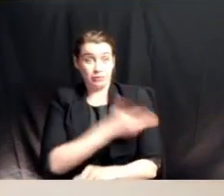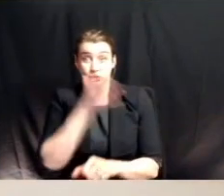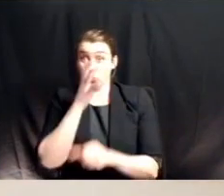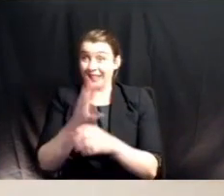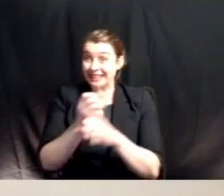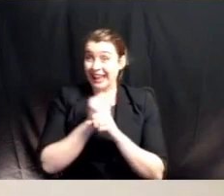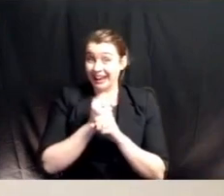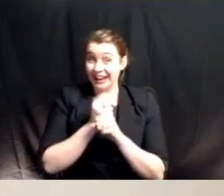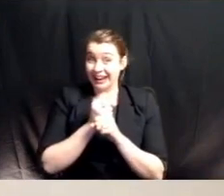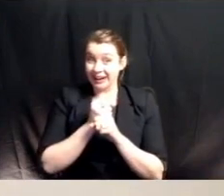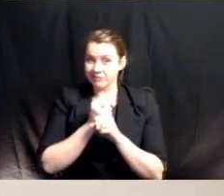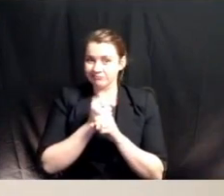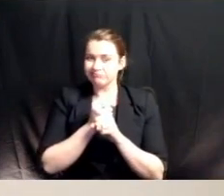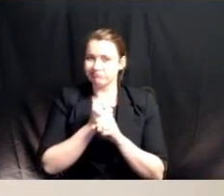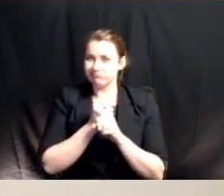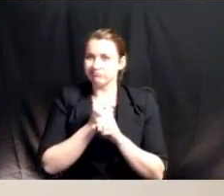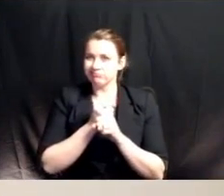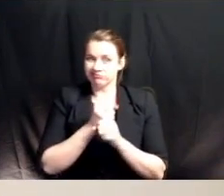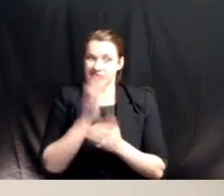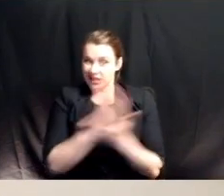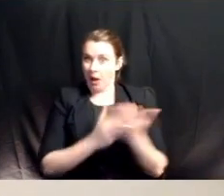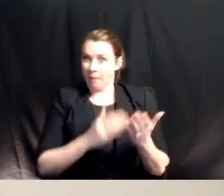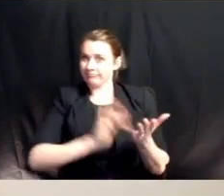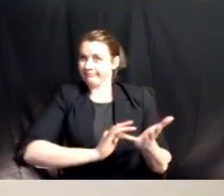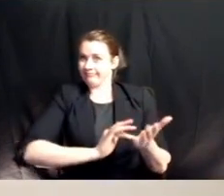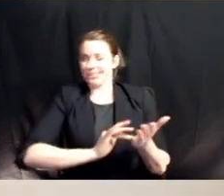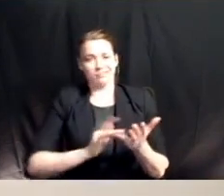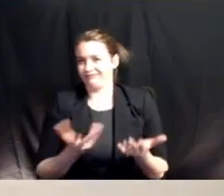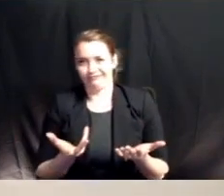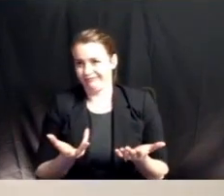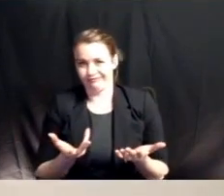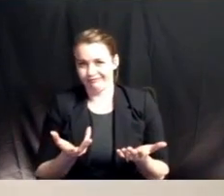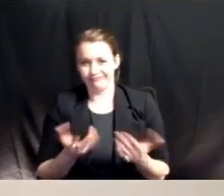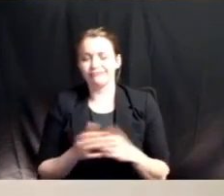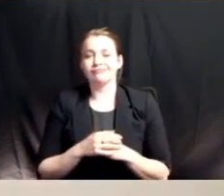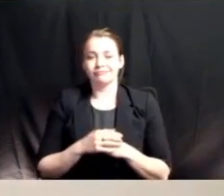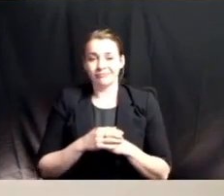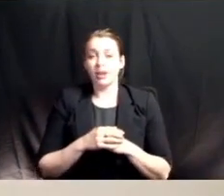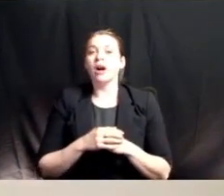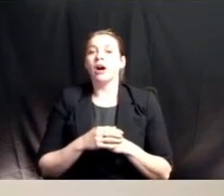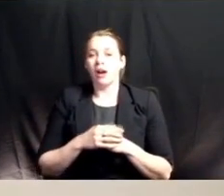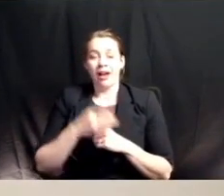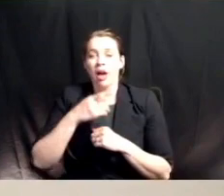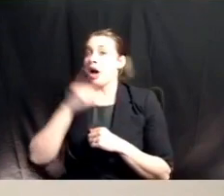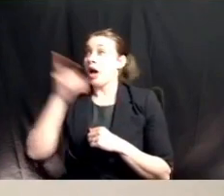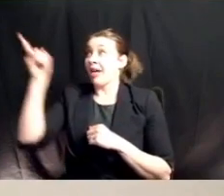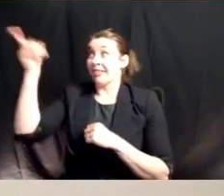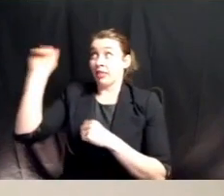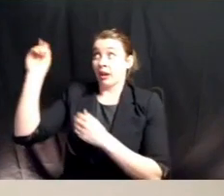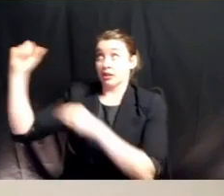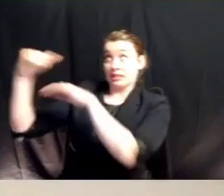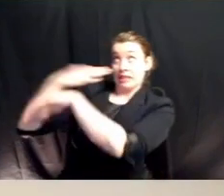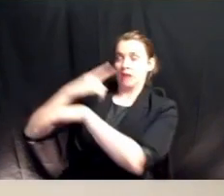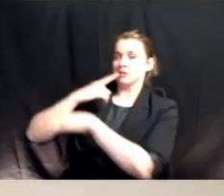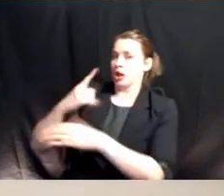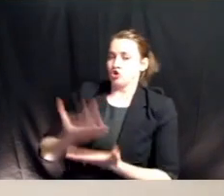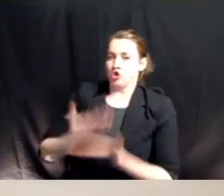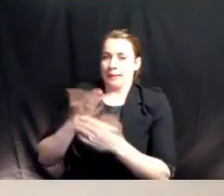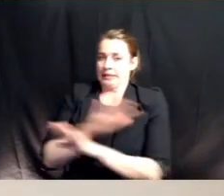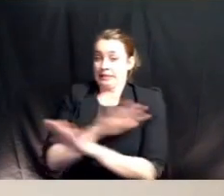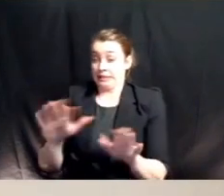a case, and it was advised not to open up the case and start shipping individual vials, as you would